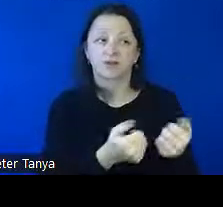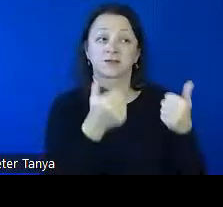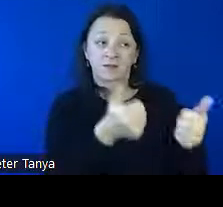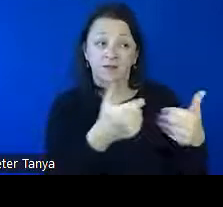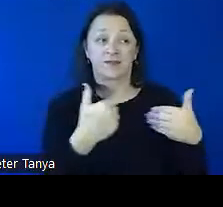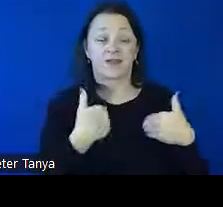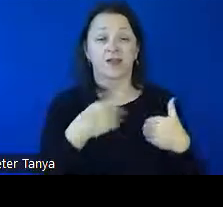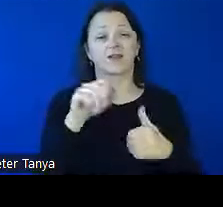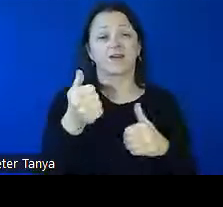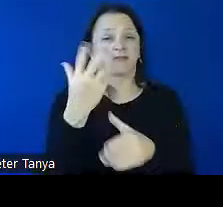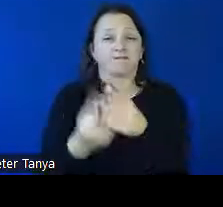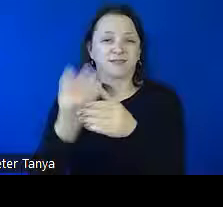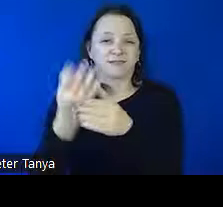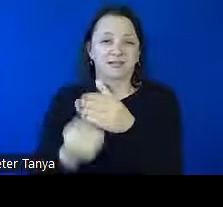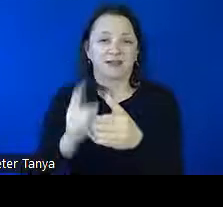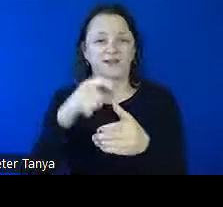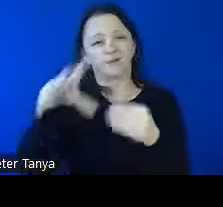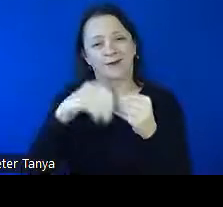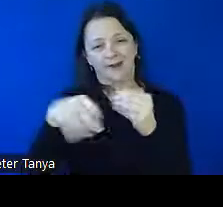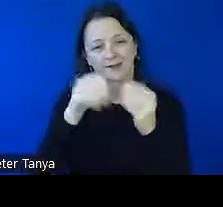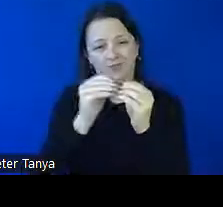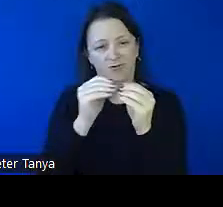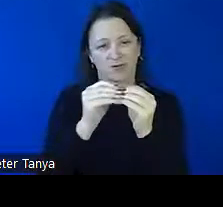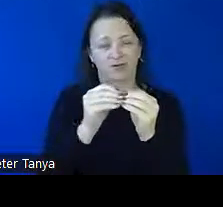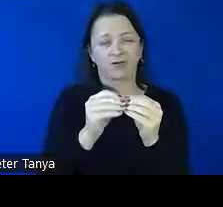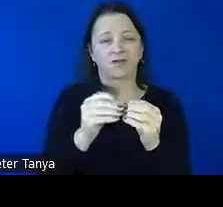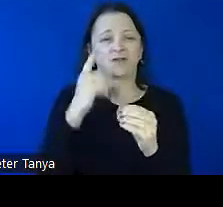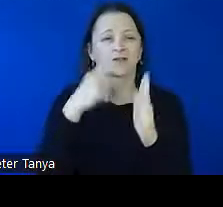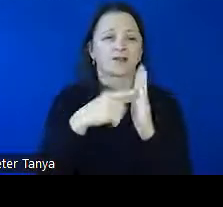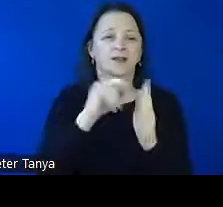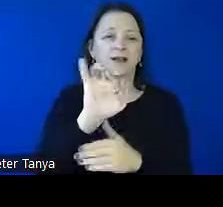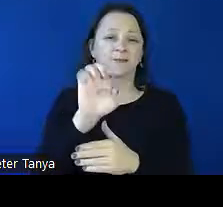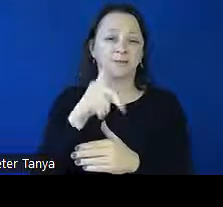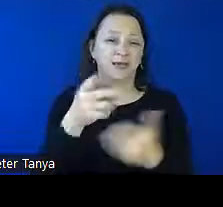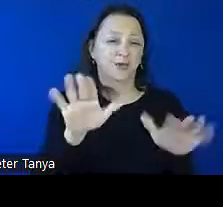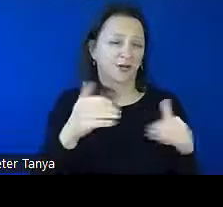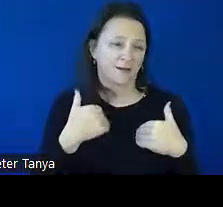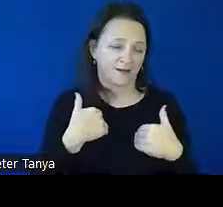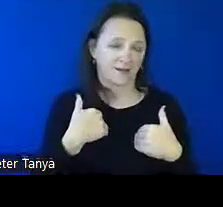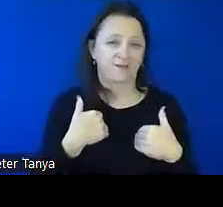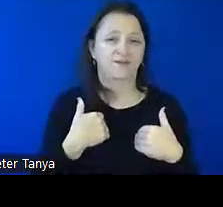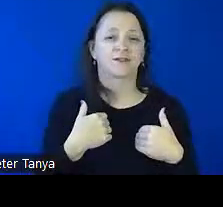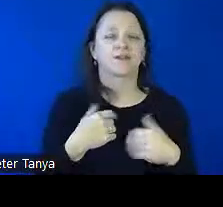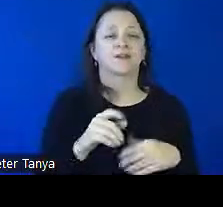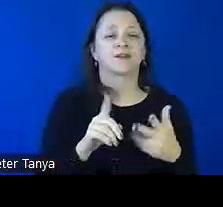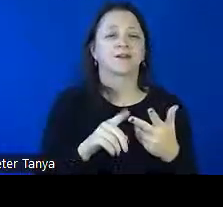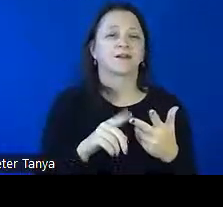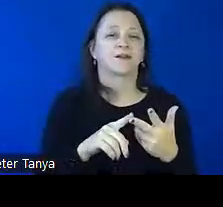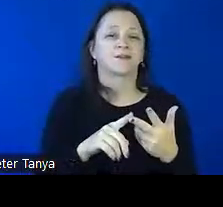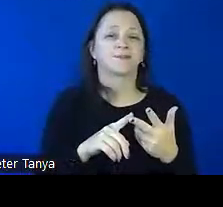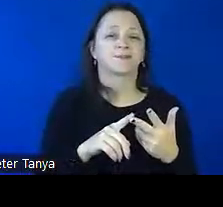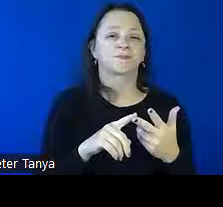specific plans that maybe they already have. Some of those are like the IEP for ages 3 to 21,